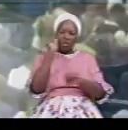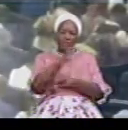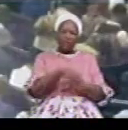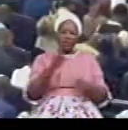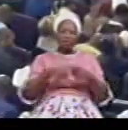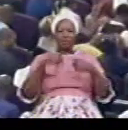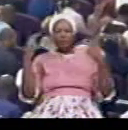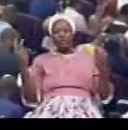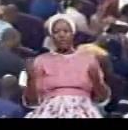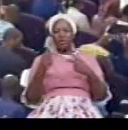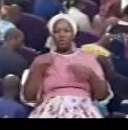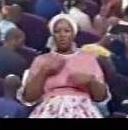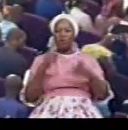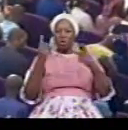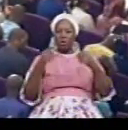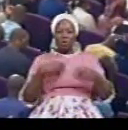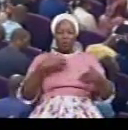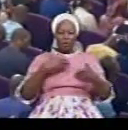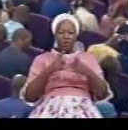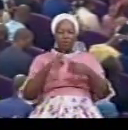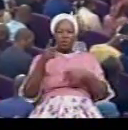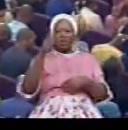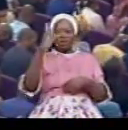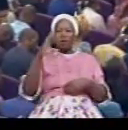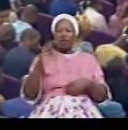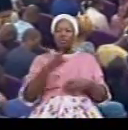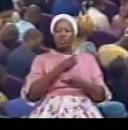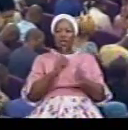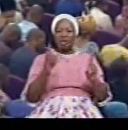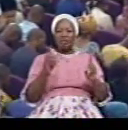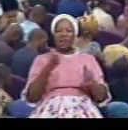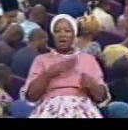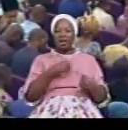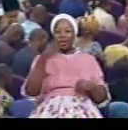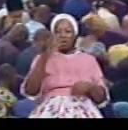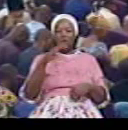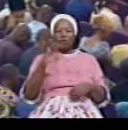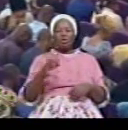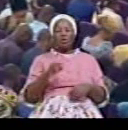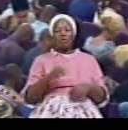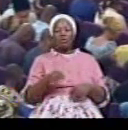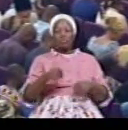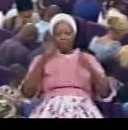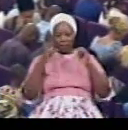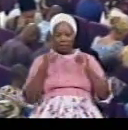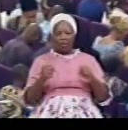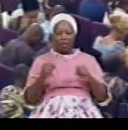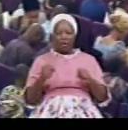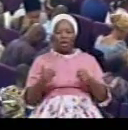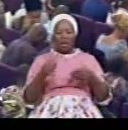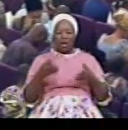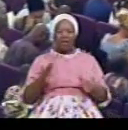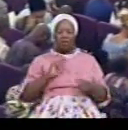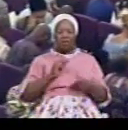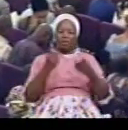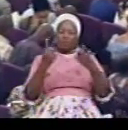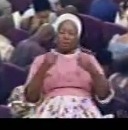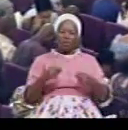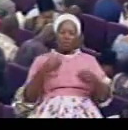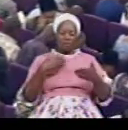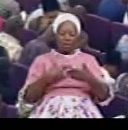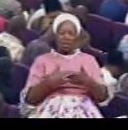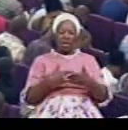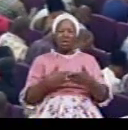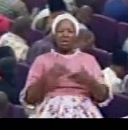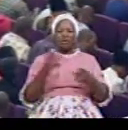the God of deliverance and the God of dominion. Let us draw near with a true heart in full assurance of